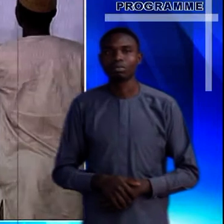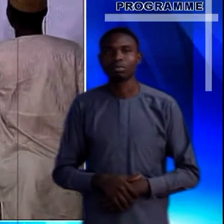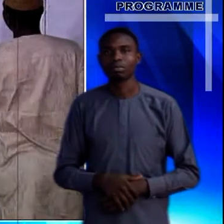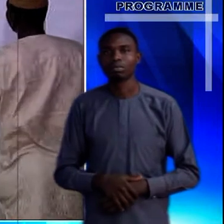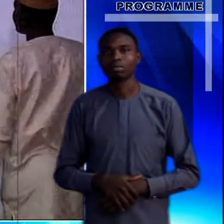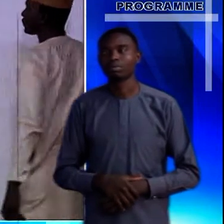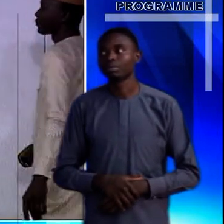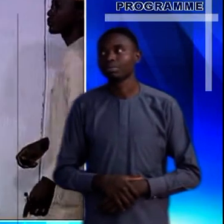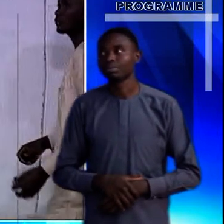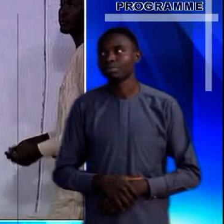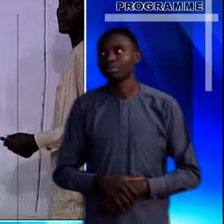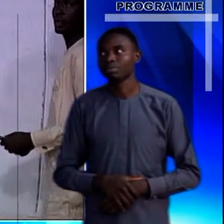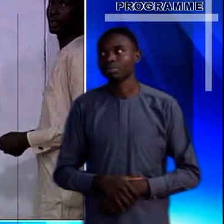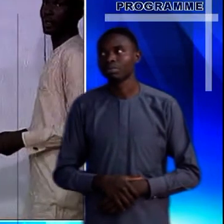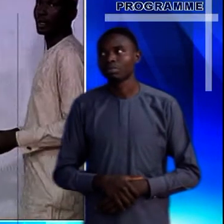2020.